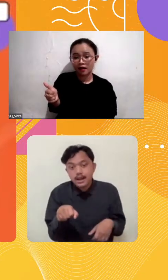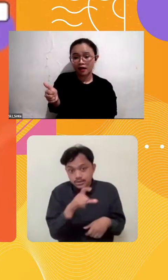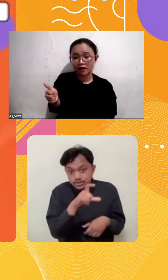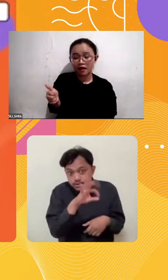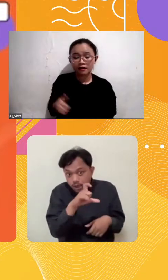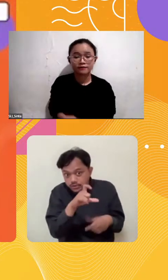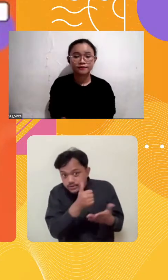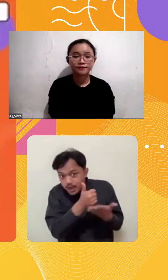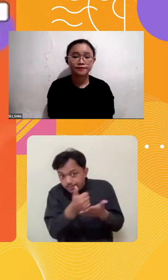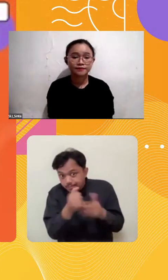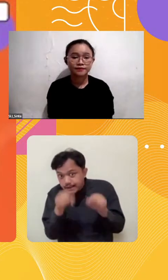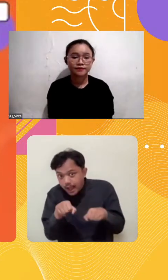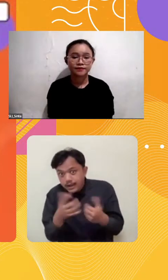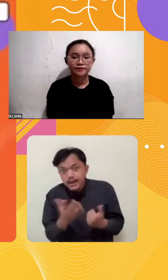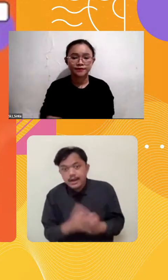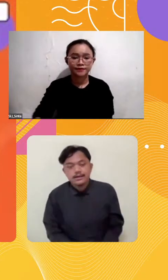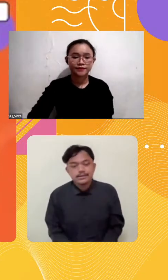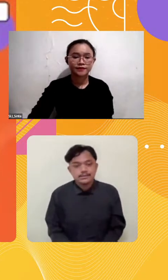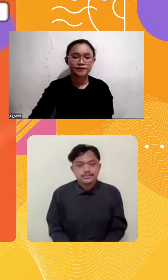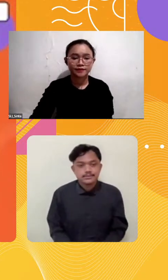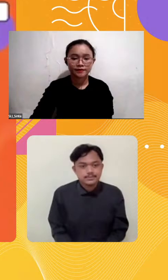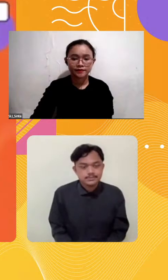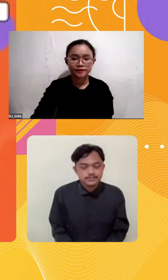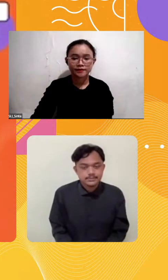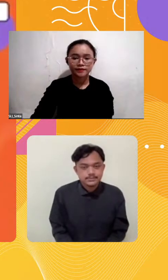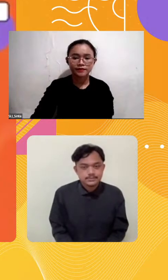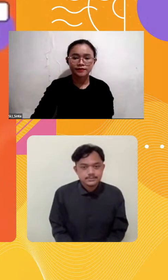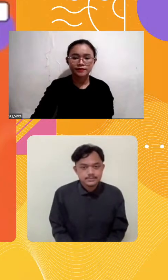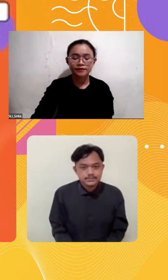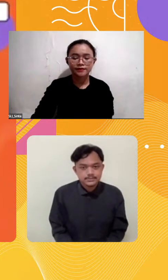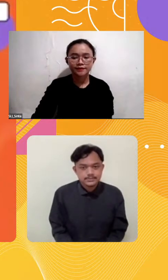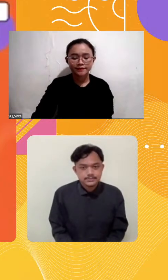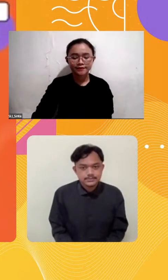we would like to answer. Yeah.